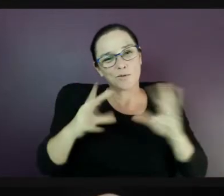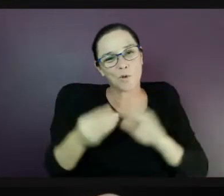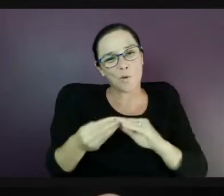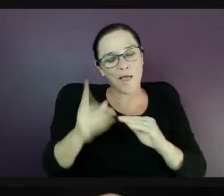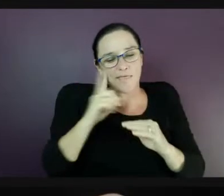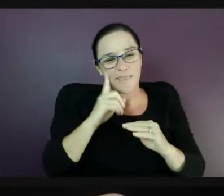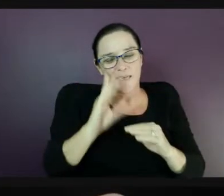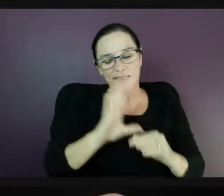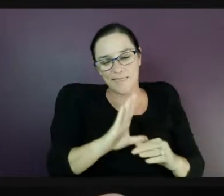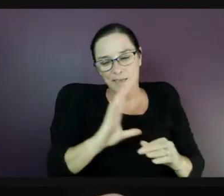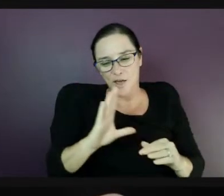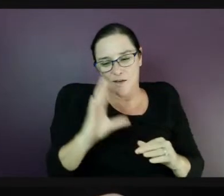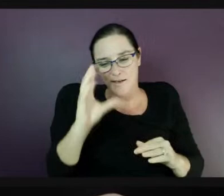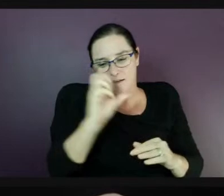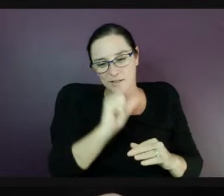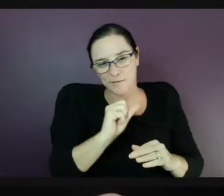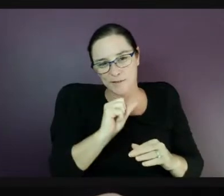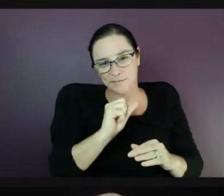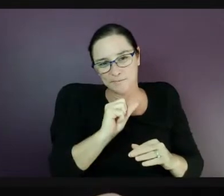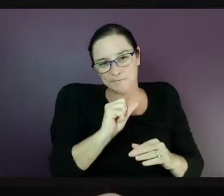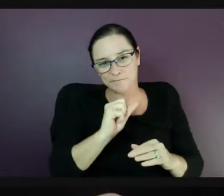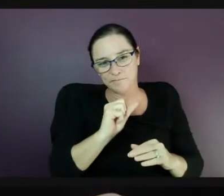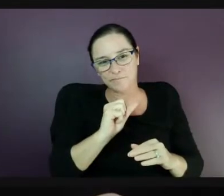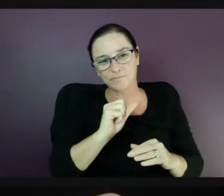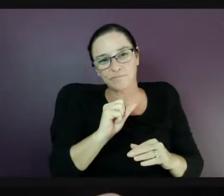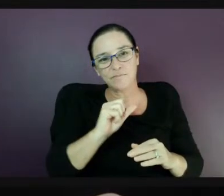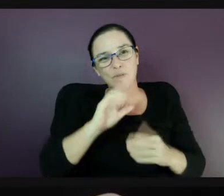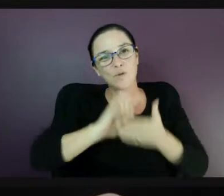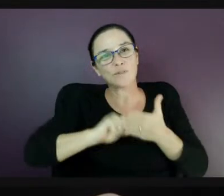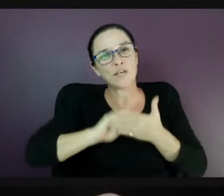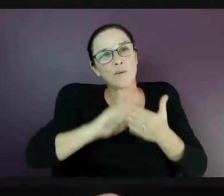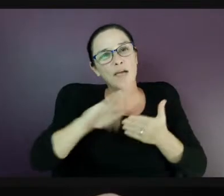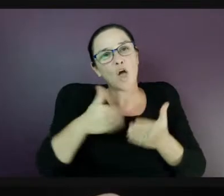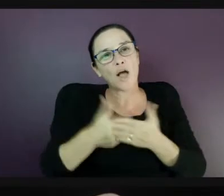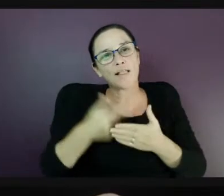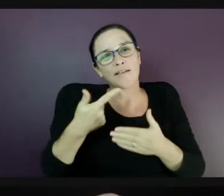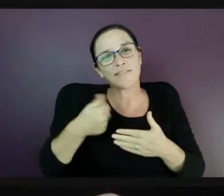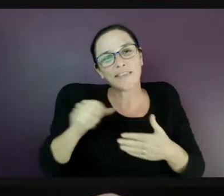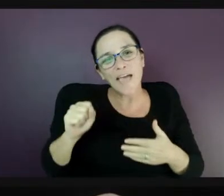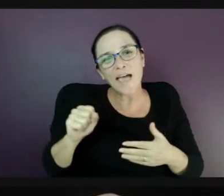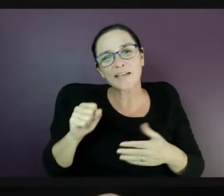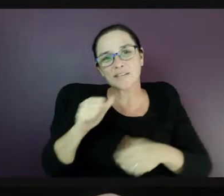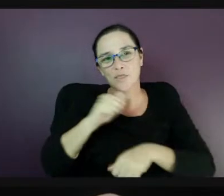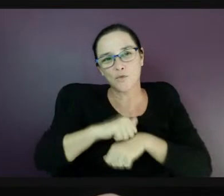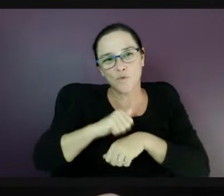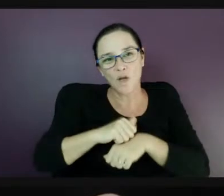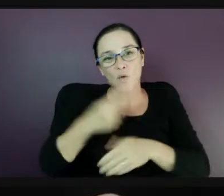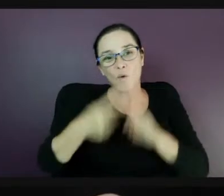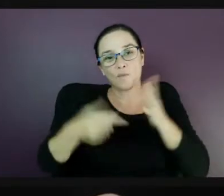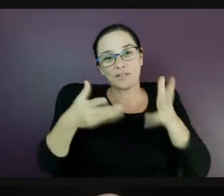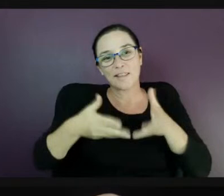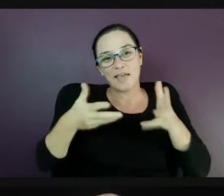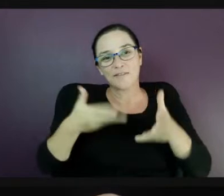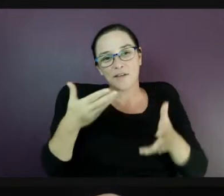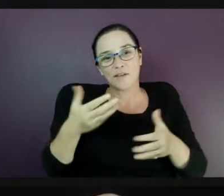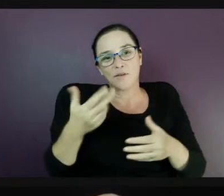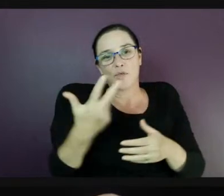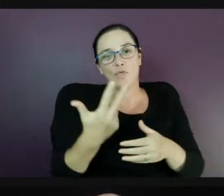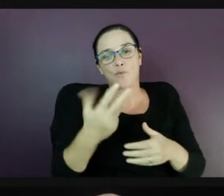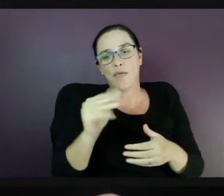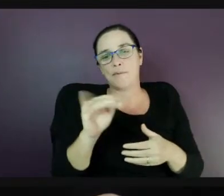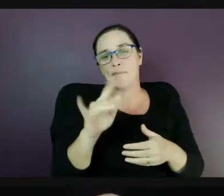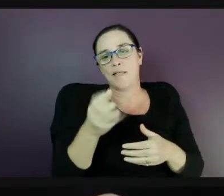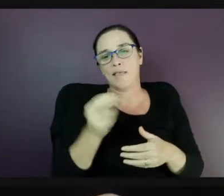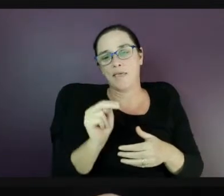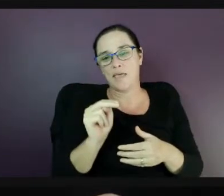the dense rock equivalent, so you take away the bubbles and the gas of the rock and how much lava is left, what was left on the surface was only 3 million cubic meters.